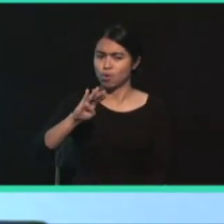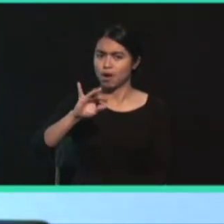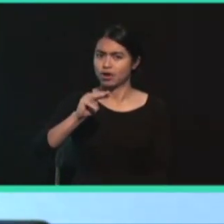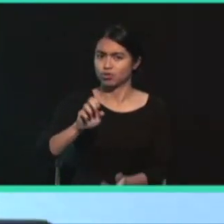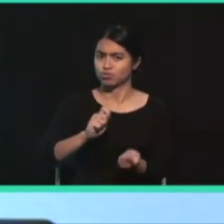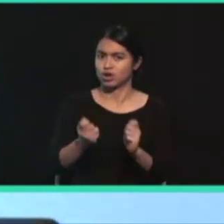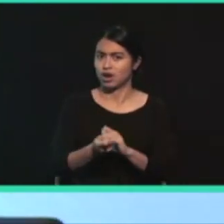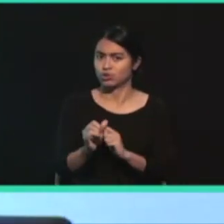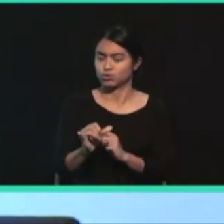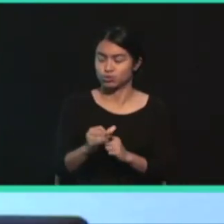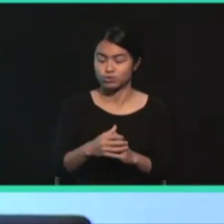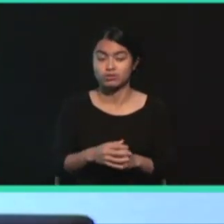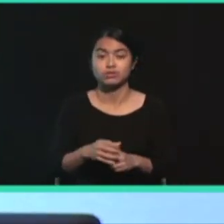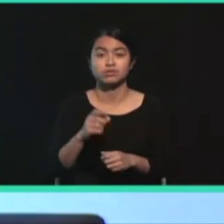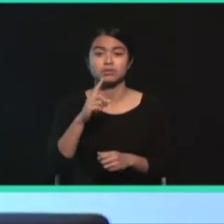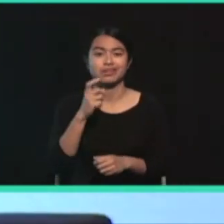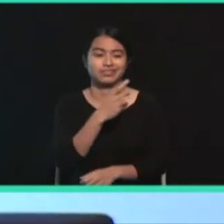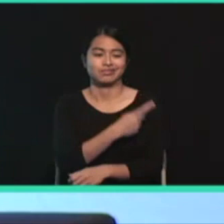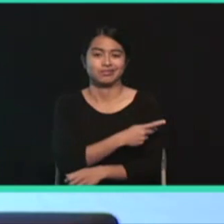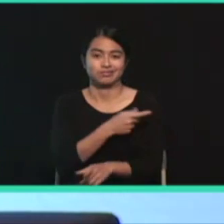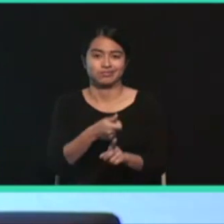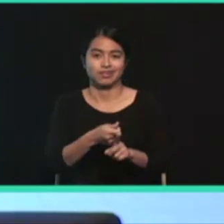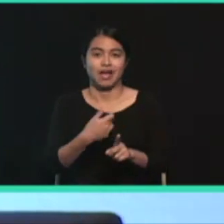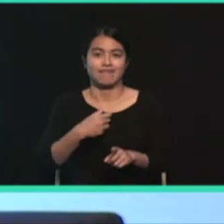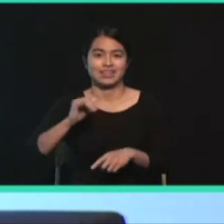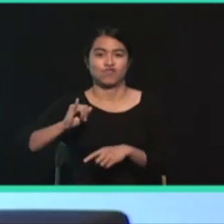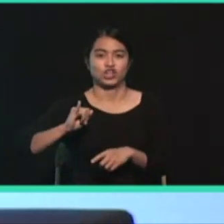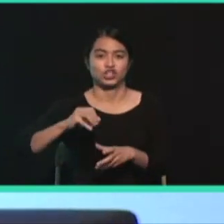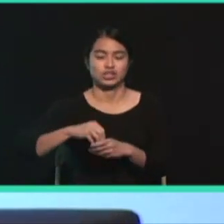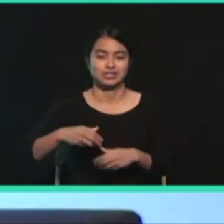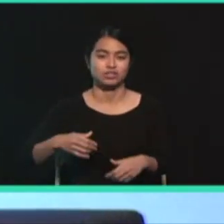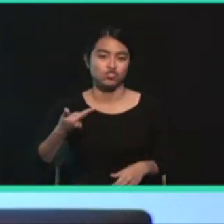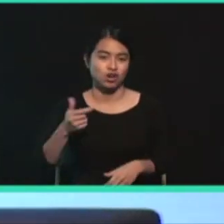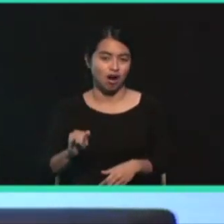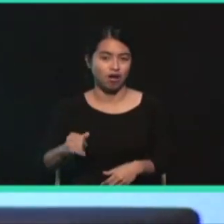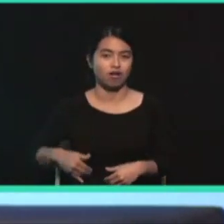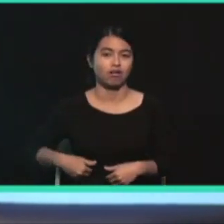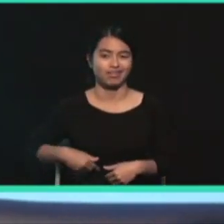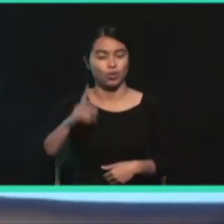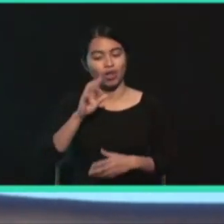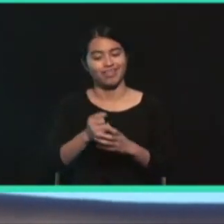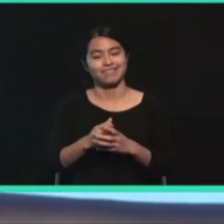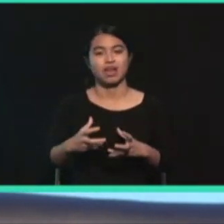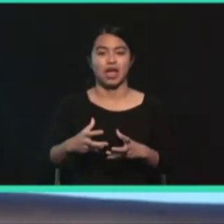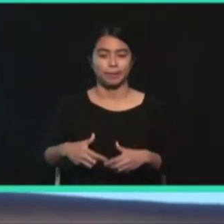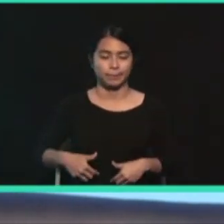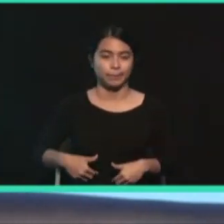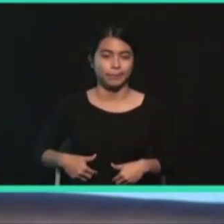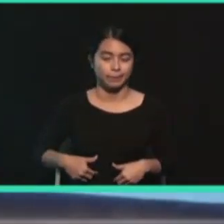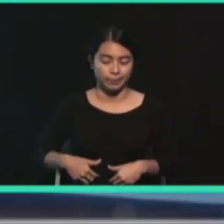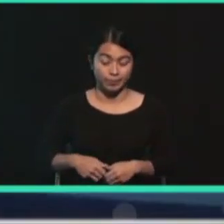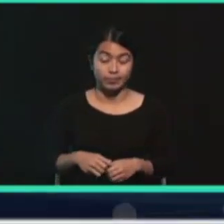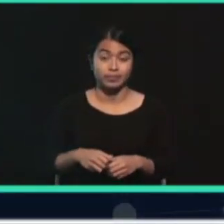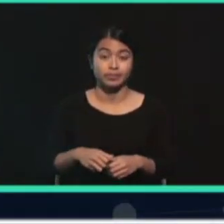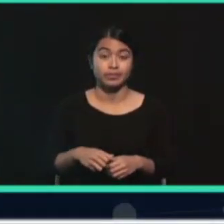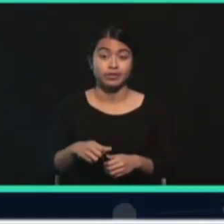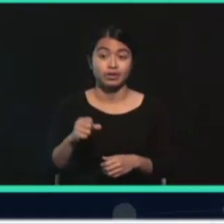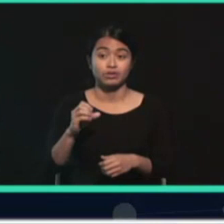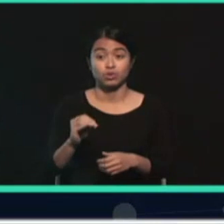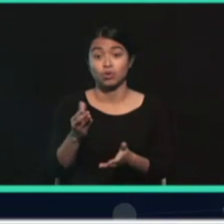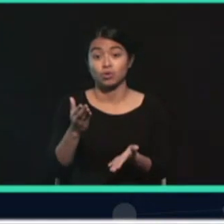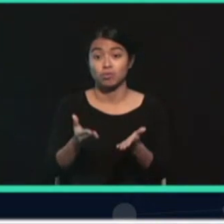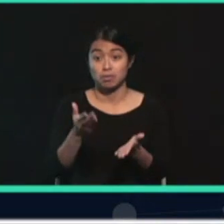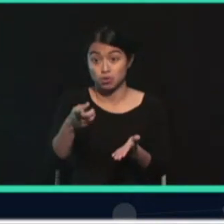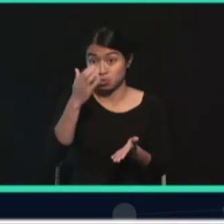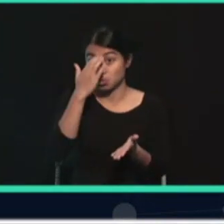we have patients either having an infectious GI disease, they develop inflammatory bowel disease. And this is Rifaximin. Maybe some of you